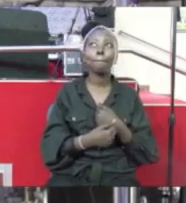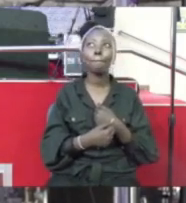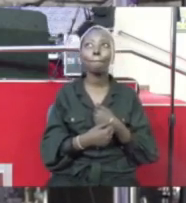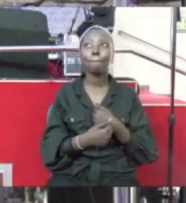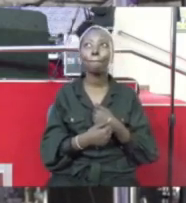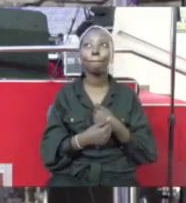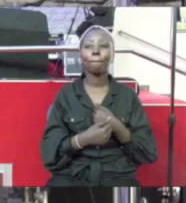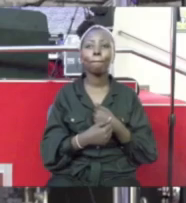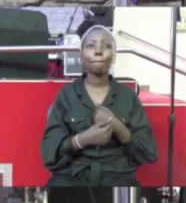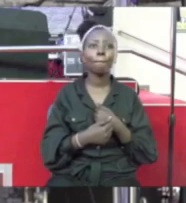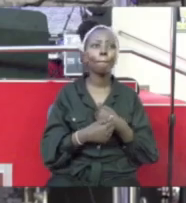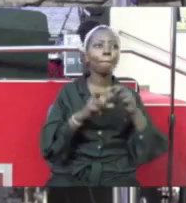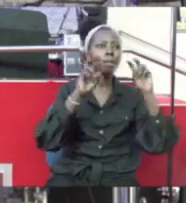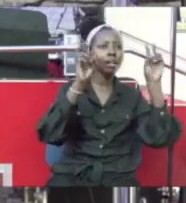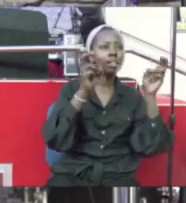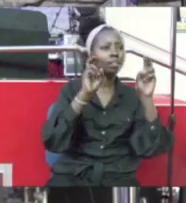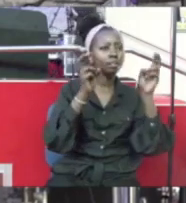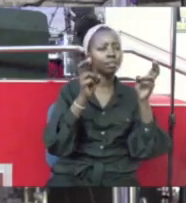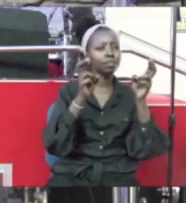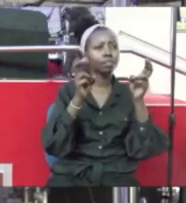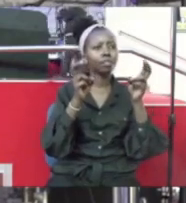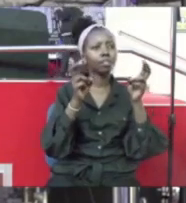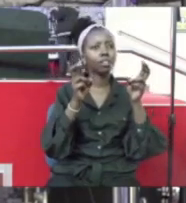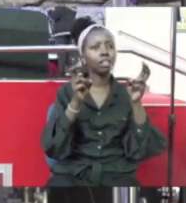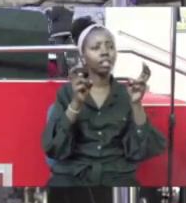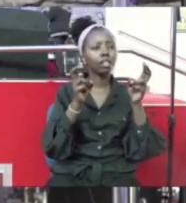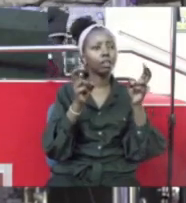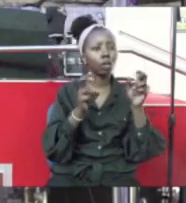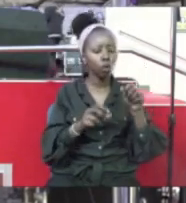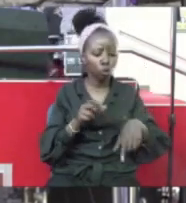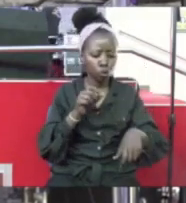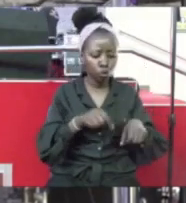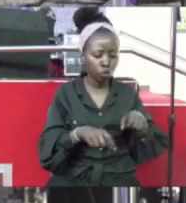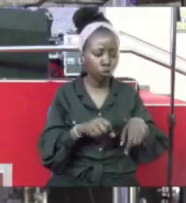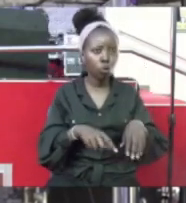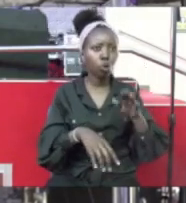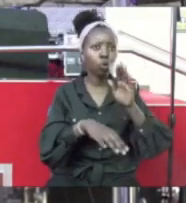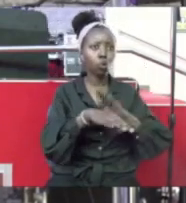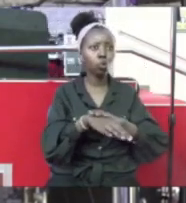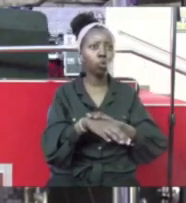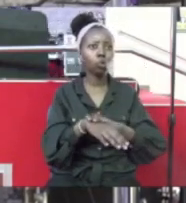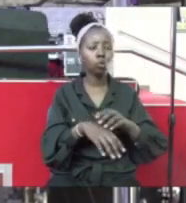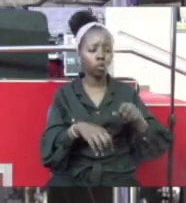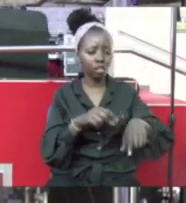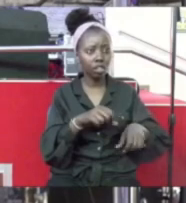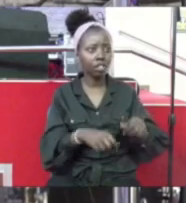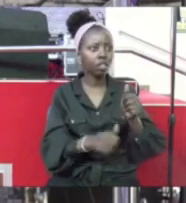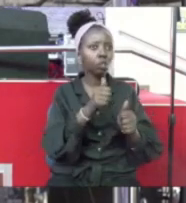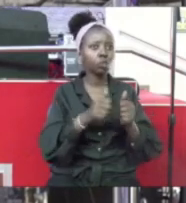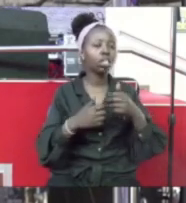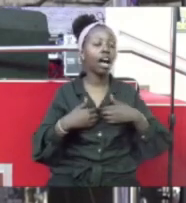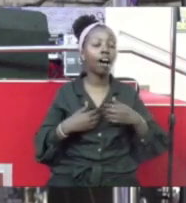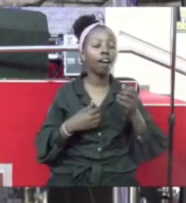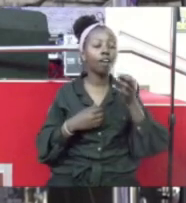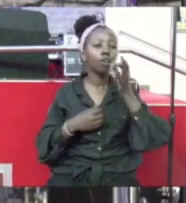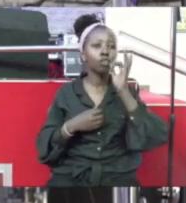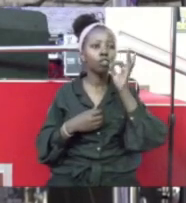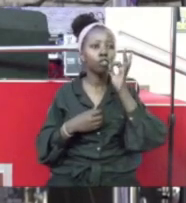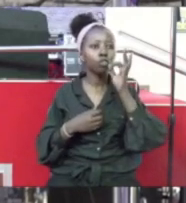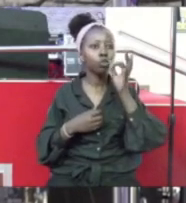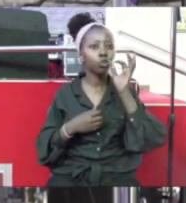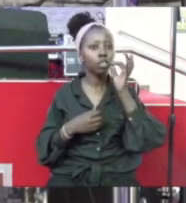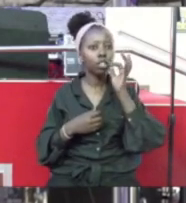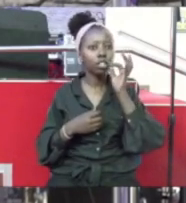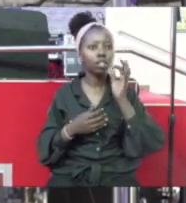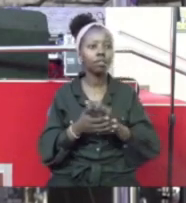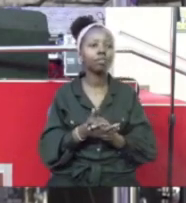and the theme is sow good seeds that bear much fruits. Na mada ni kwamba panda mbegu nzuri nayo mazao mavuno